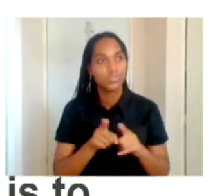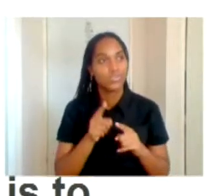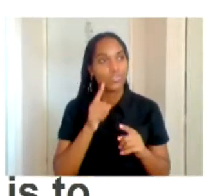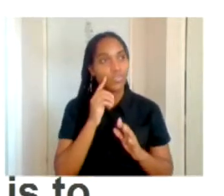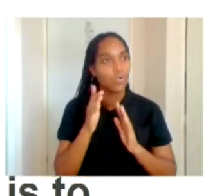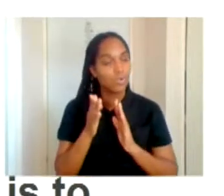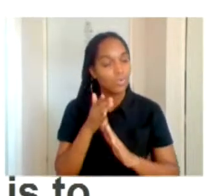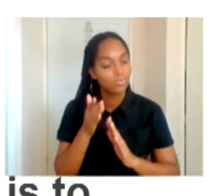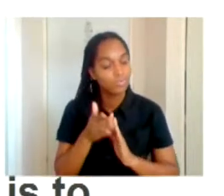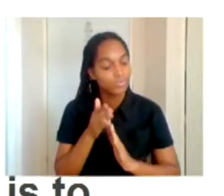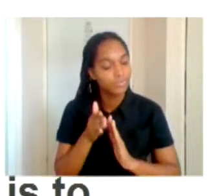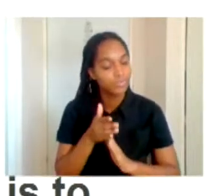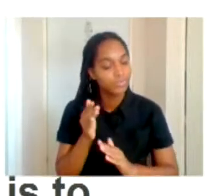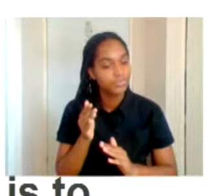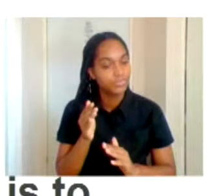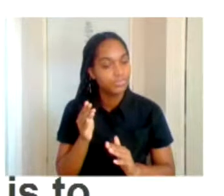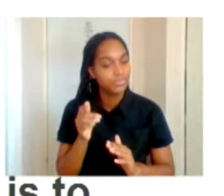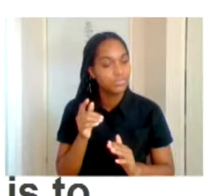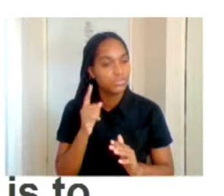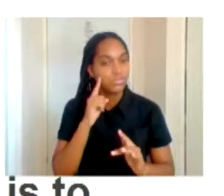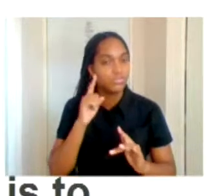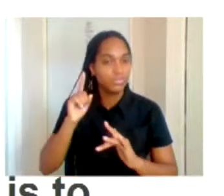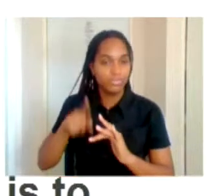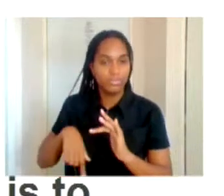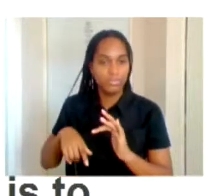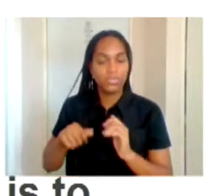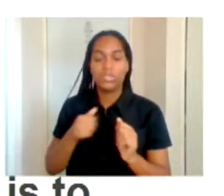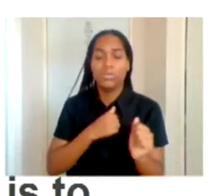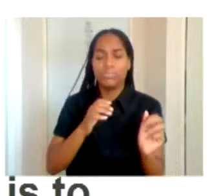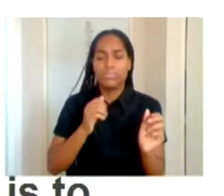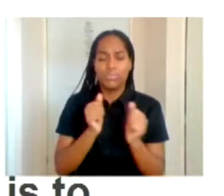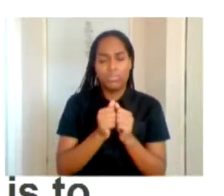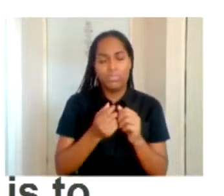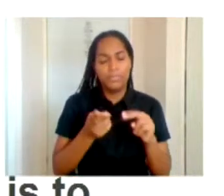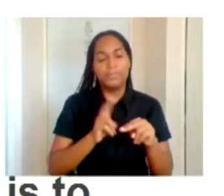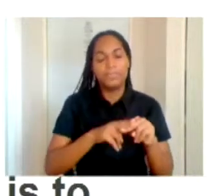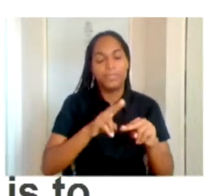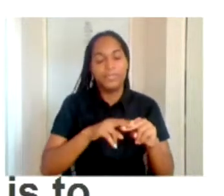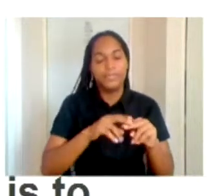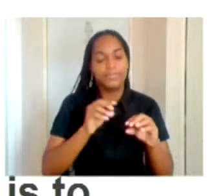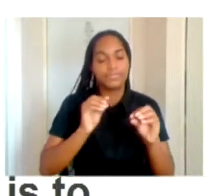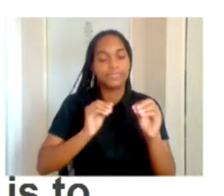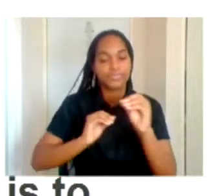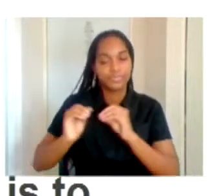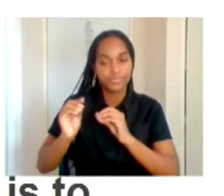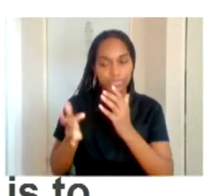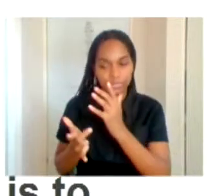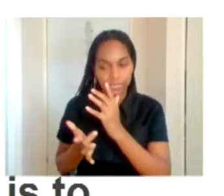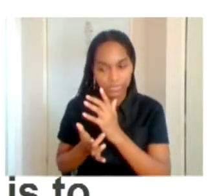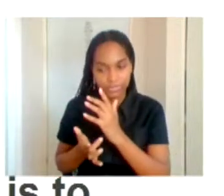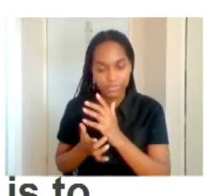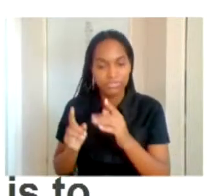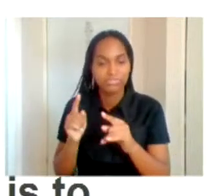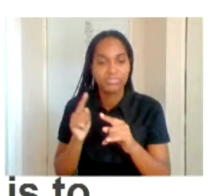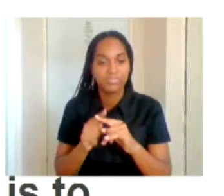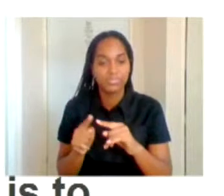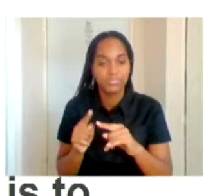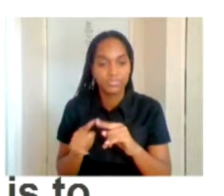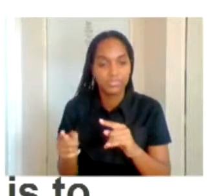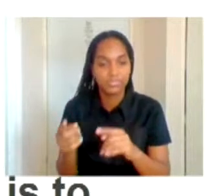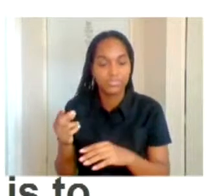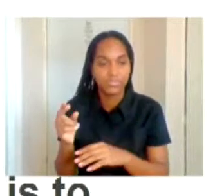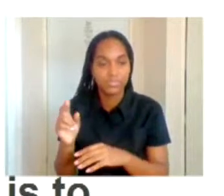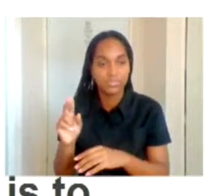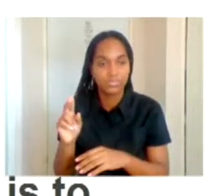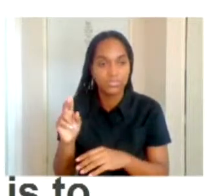doing with the absence of, with the increase of mobile technology, different handset units. There's a lot of